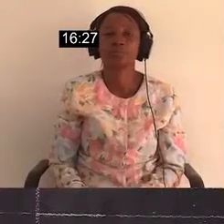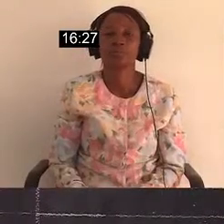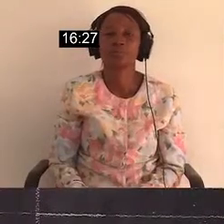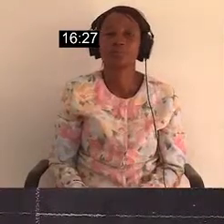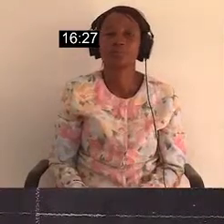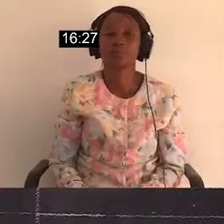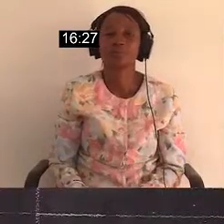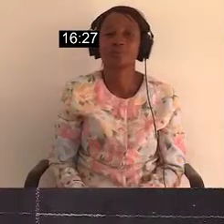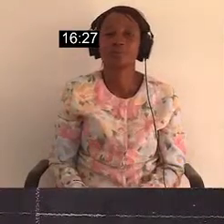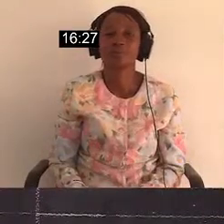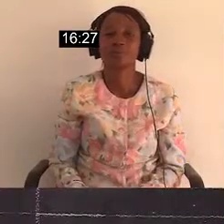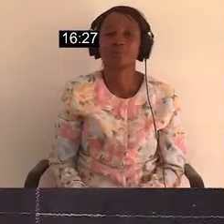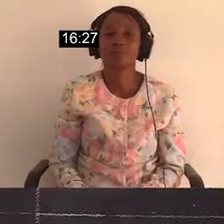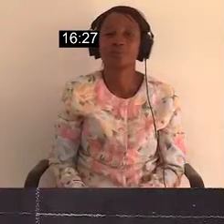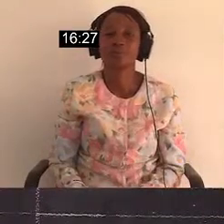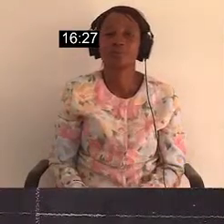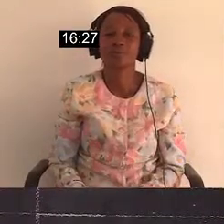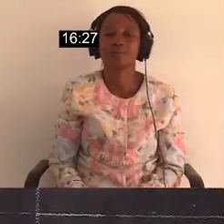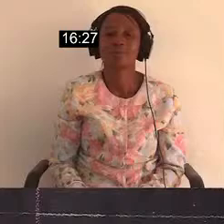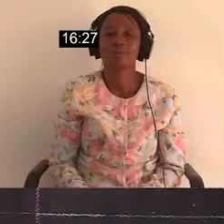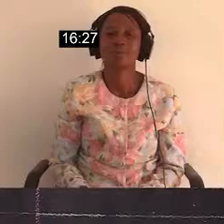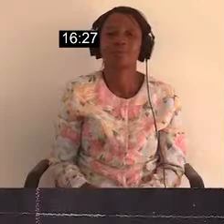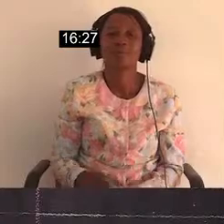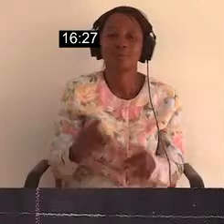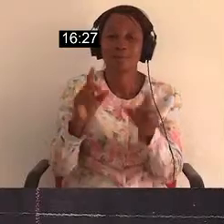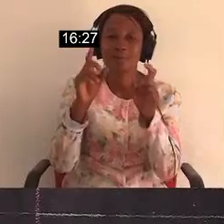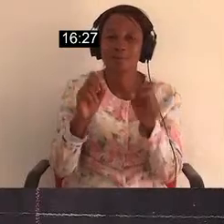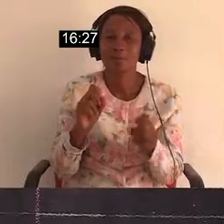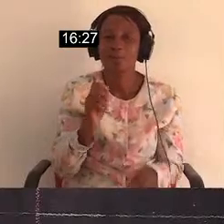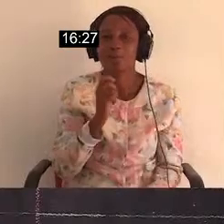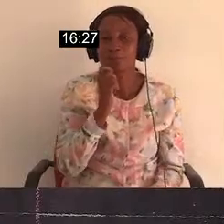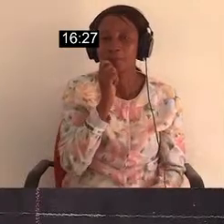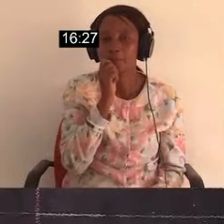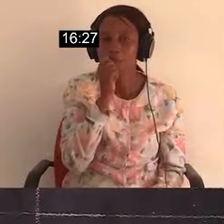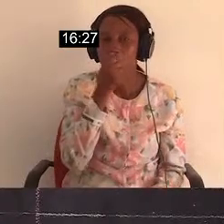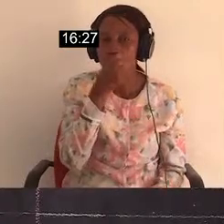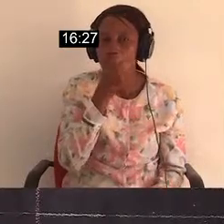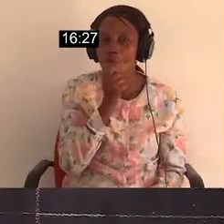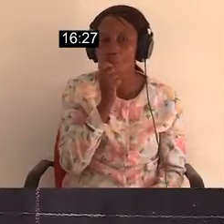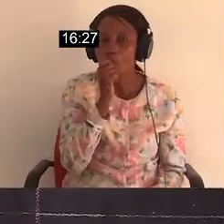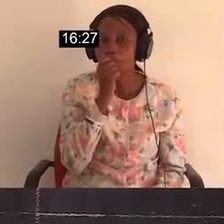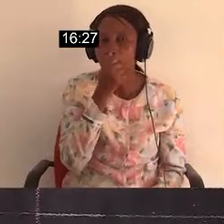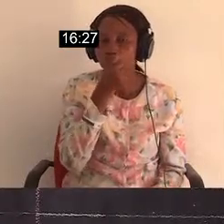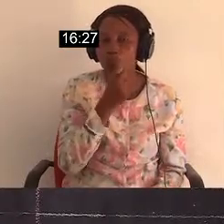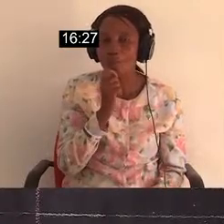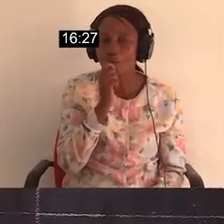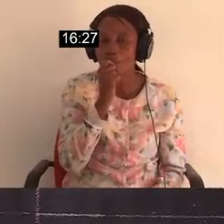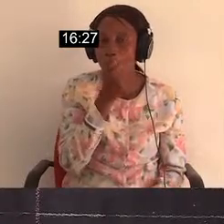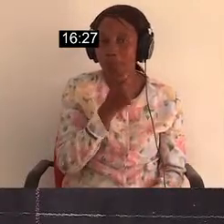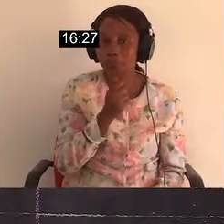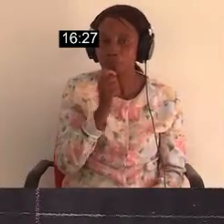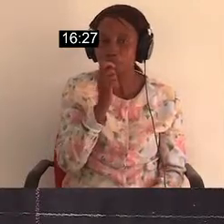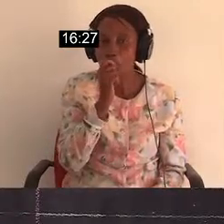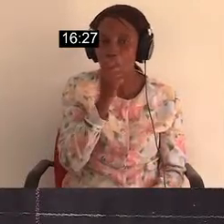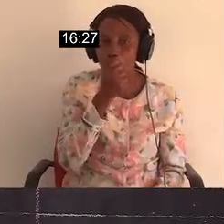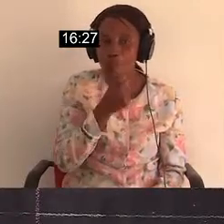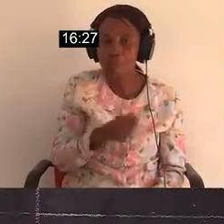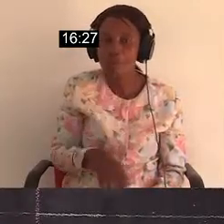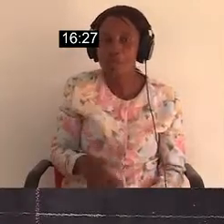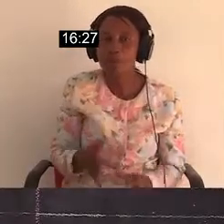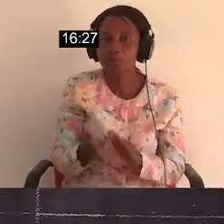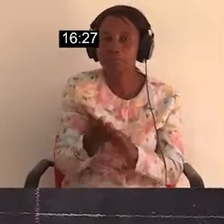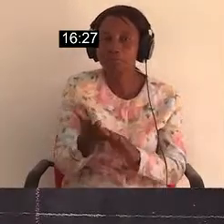is difficult. Oh, well, the picture of an O is orange. Orange. Good. So